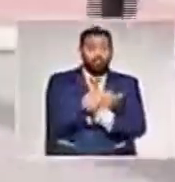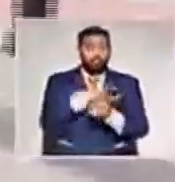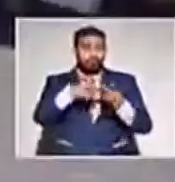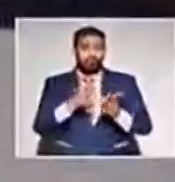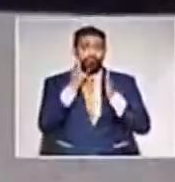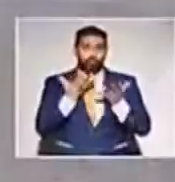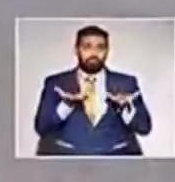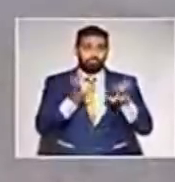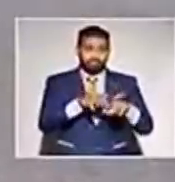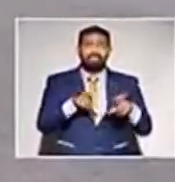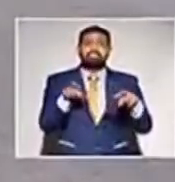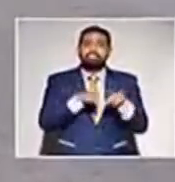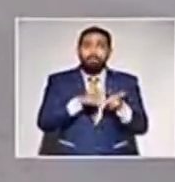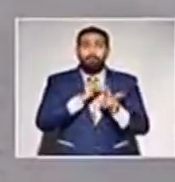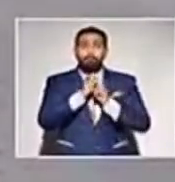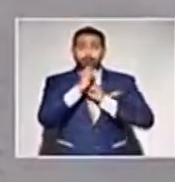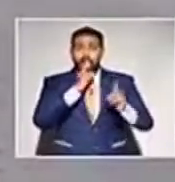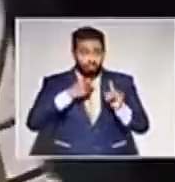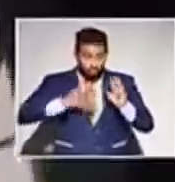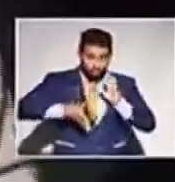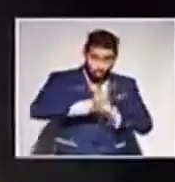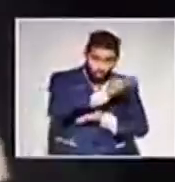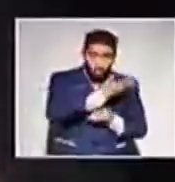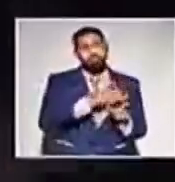Parliament were allowed to pass through this route.